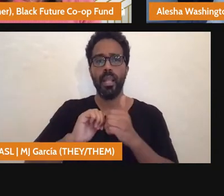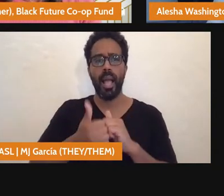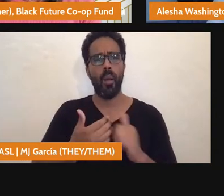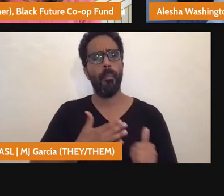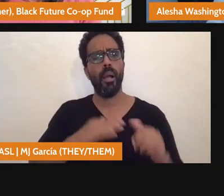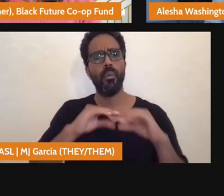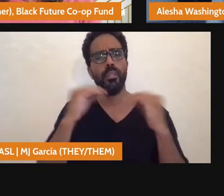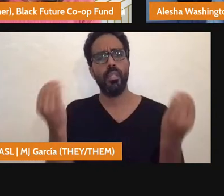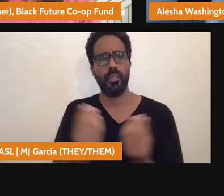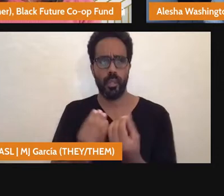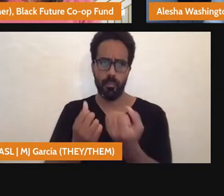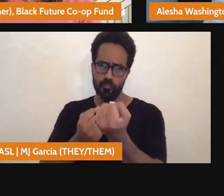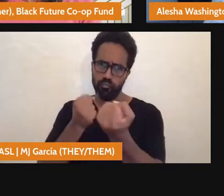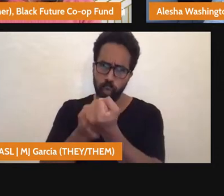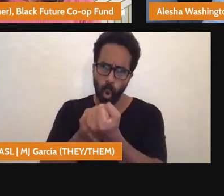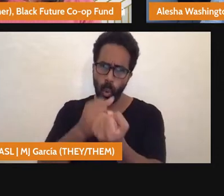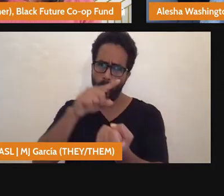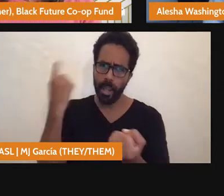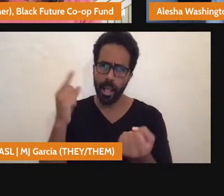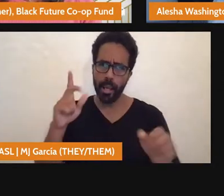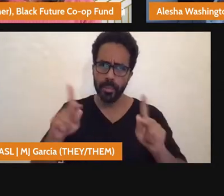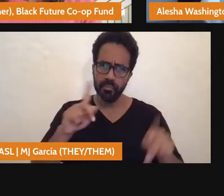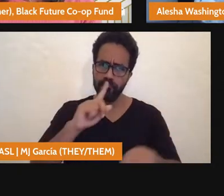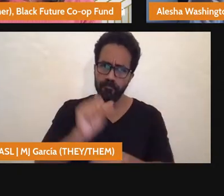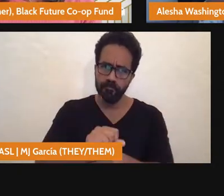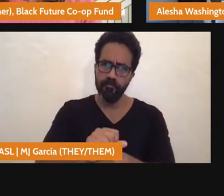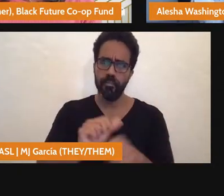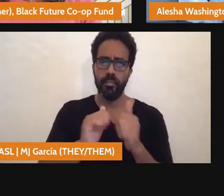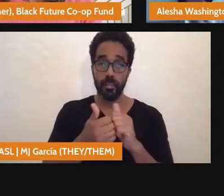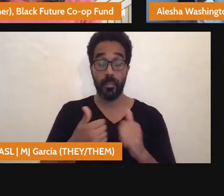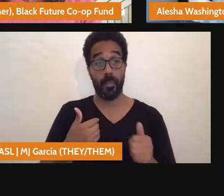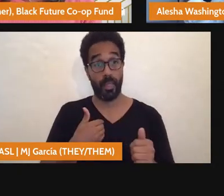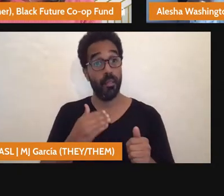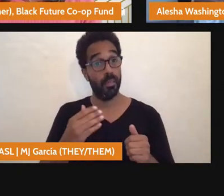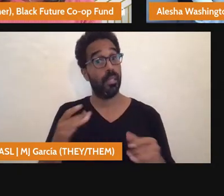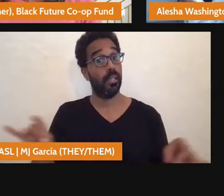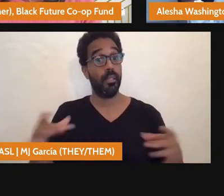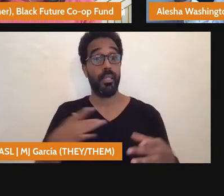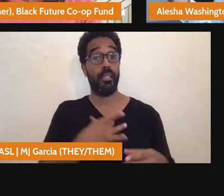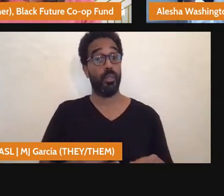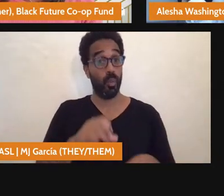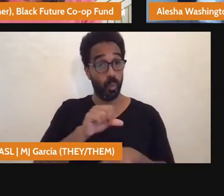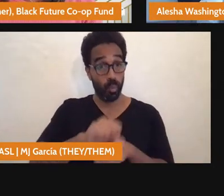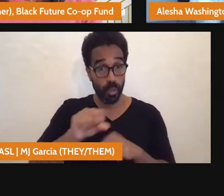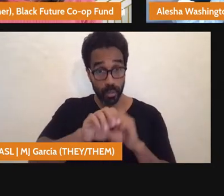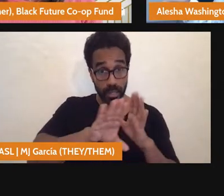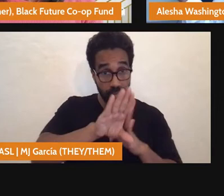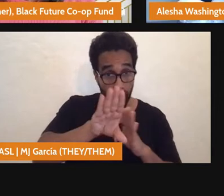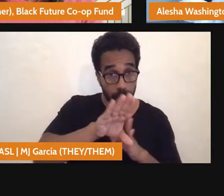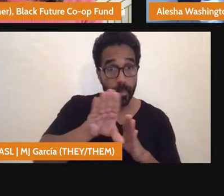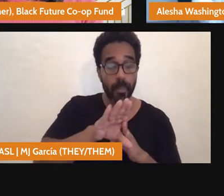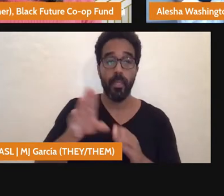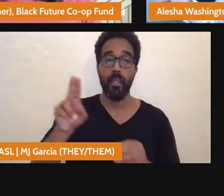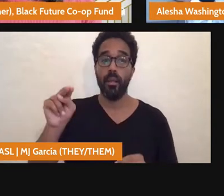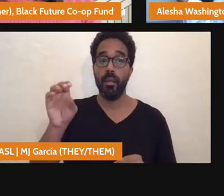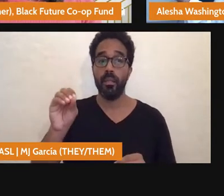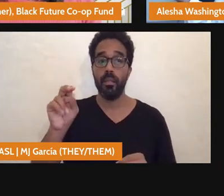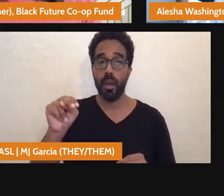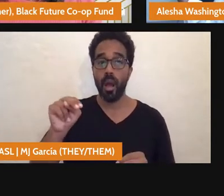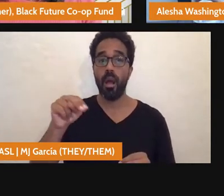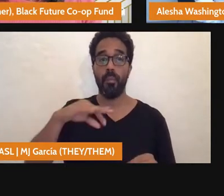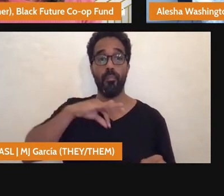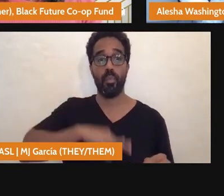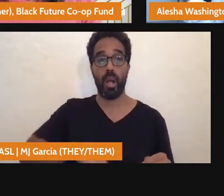right? Which there's been a lot of interesting work being developed and exploration around that. Nonprofit Quarterly did a fantastic piece in one of its